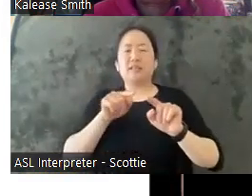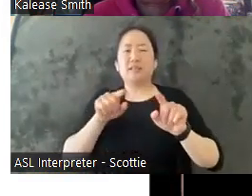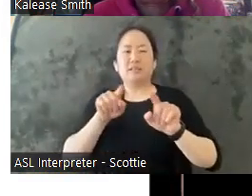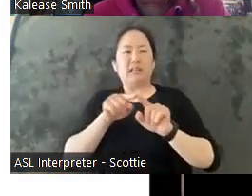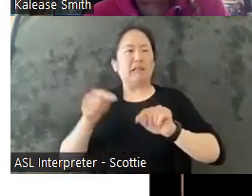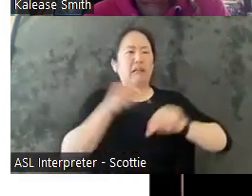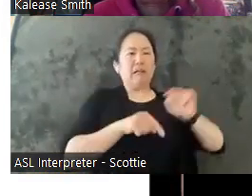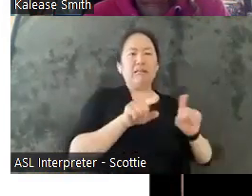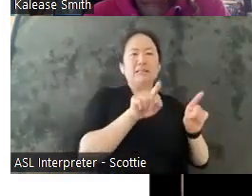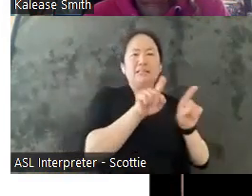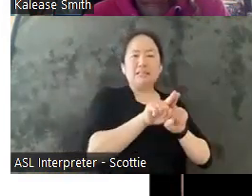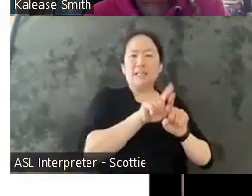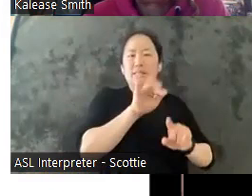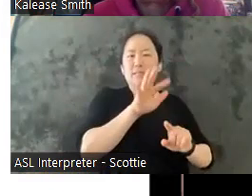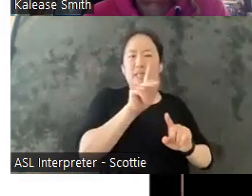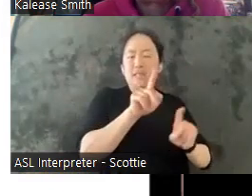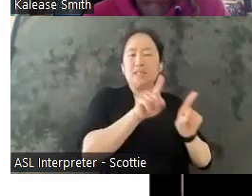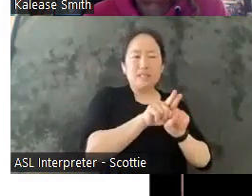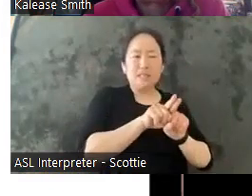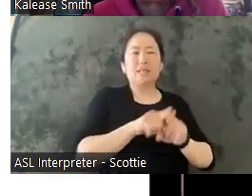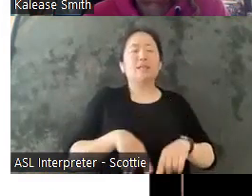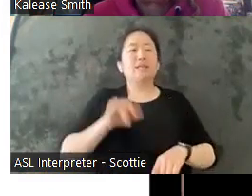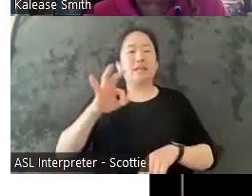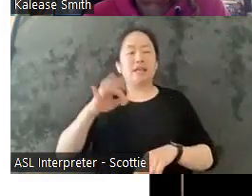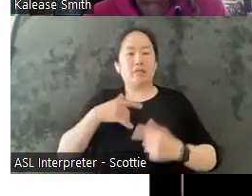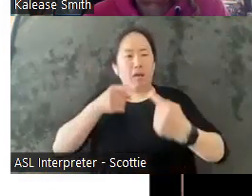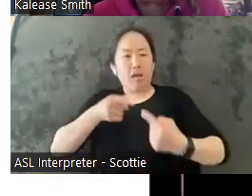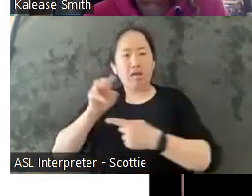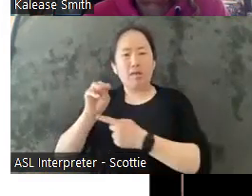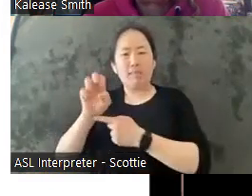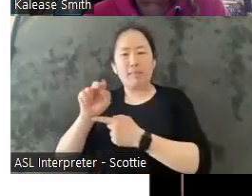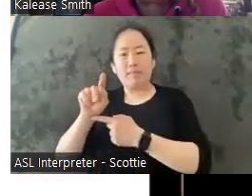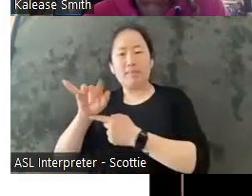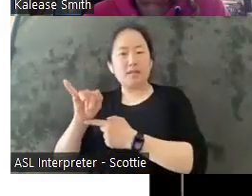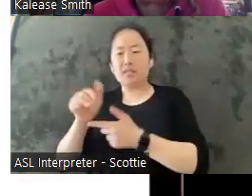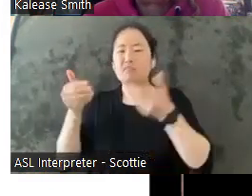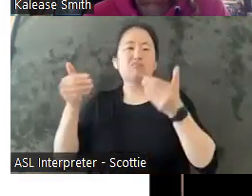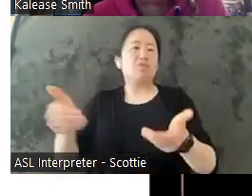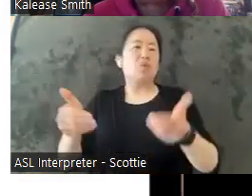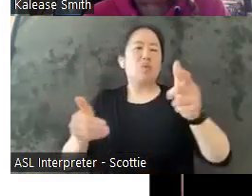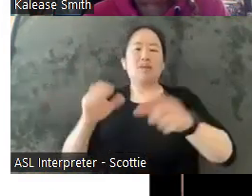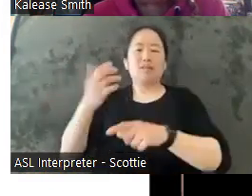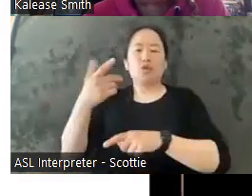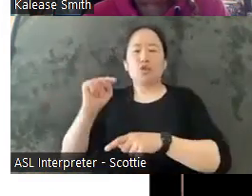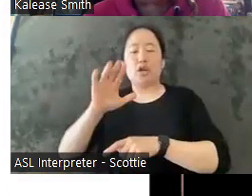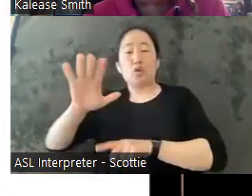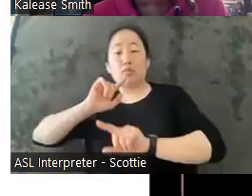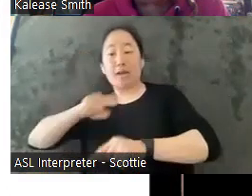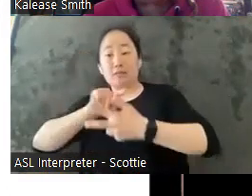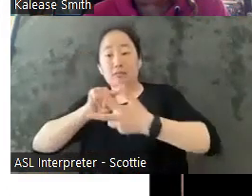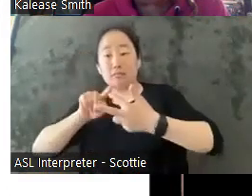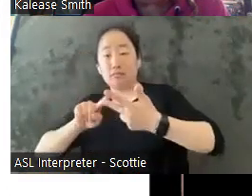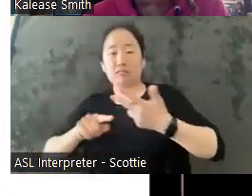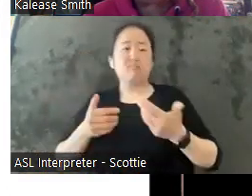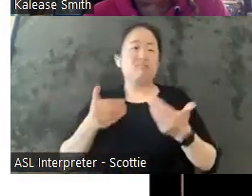to also drop it in the chat and I can read responses in the chat as we get them. But I'm sharing the screen now if folks want to share on Menti.